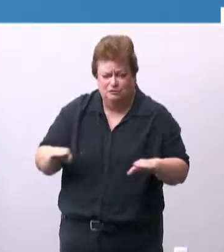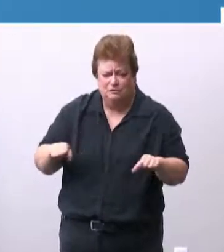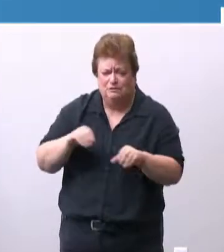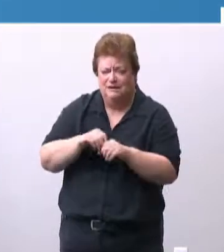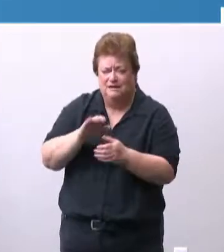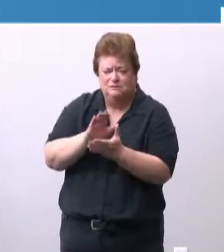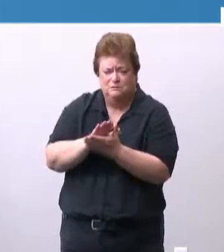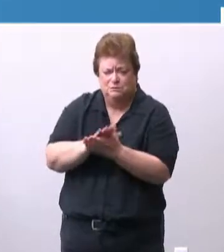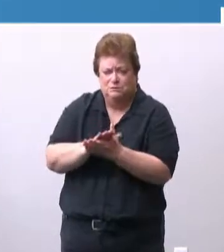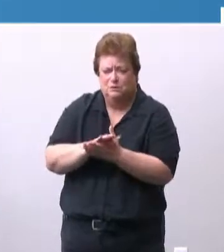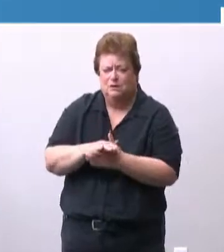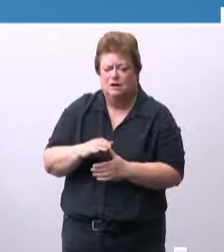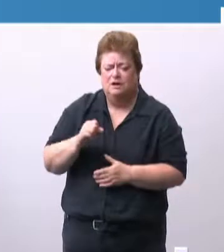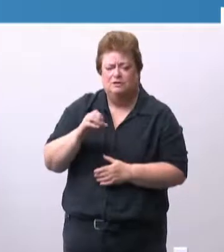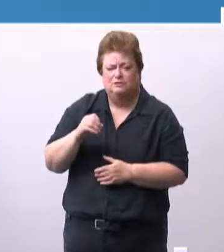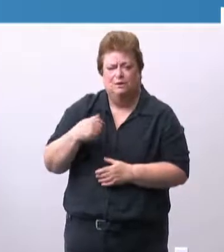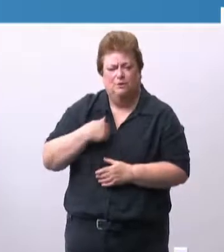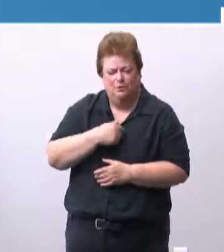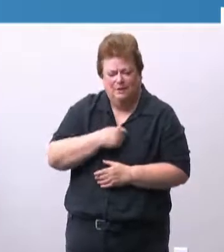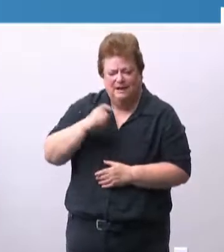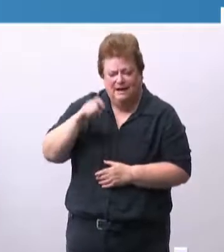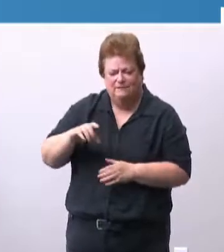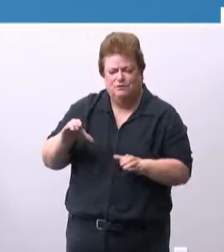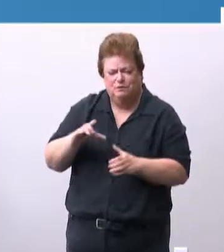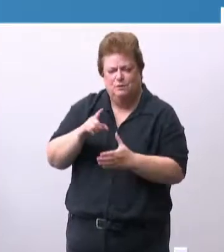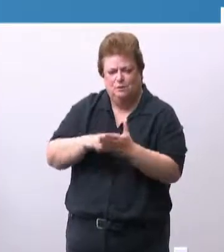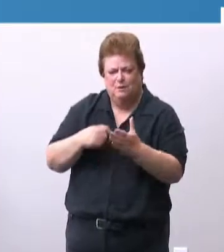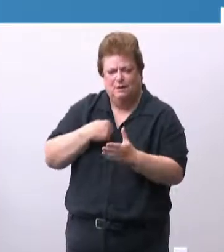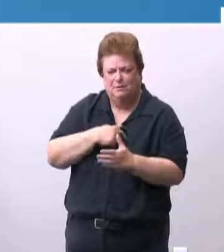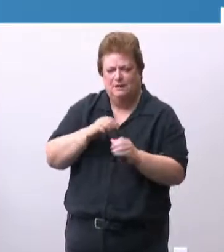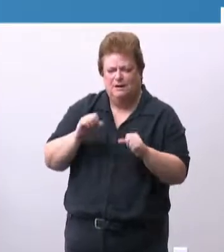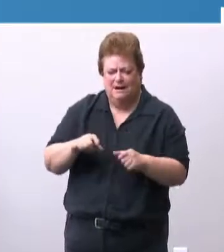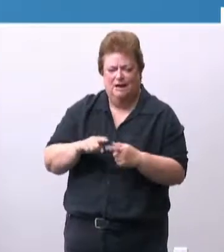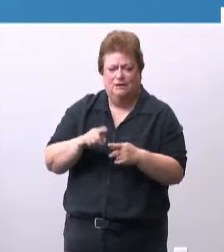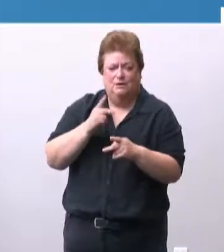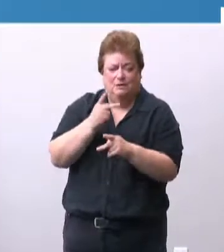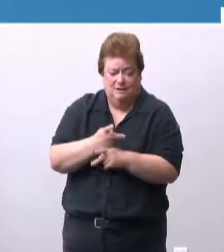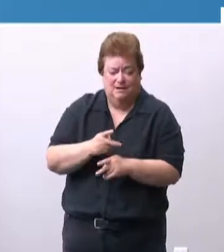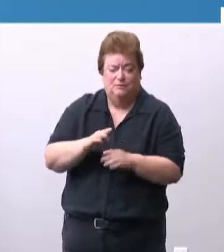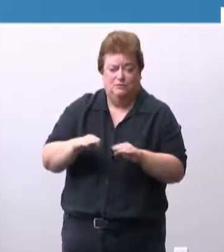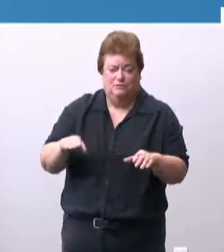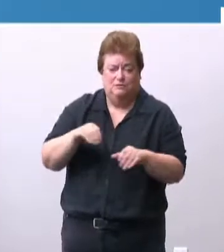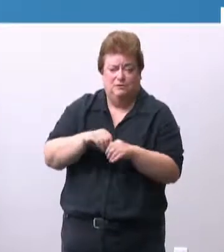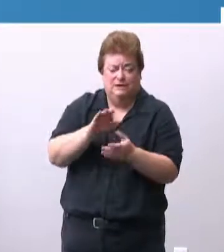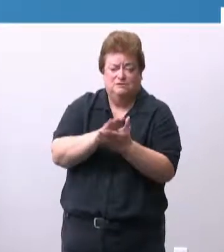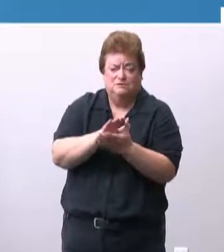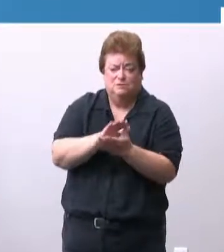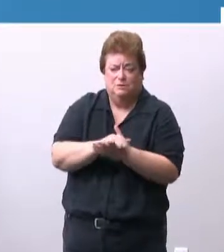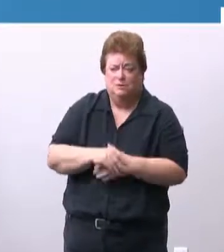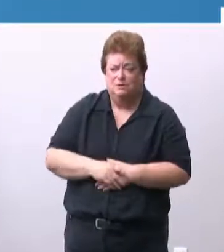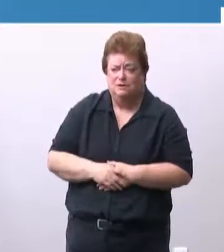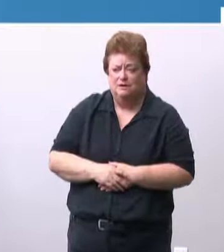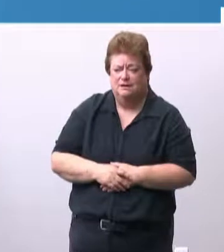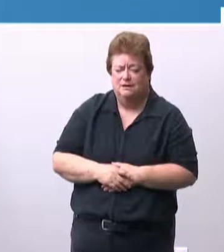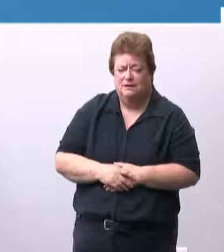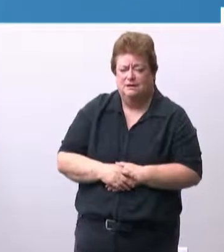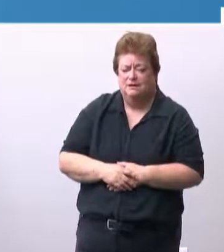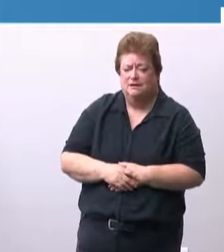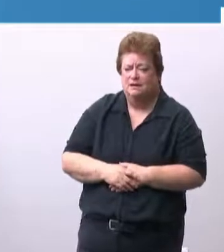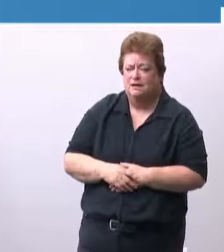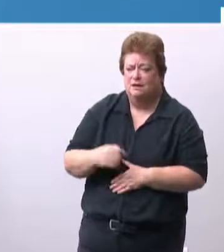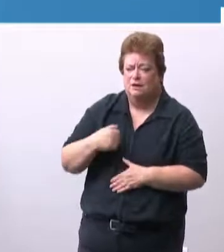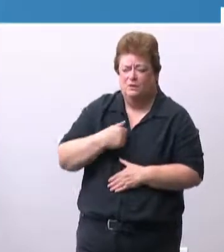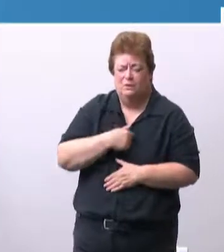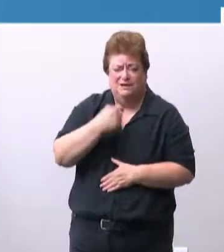all of us to do what we can to keep our students in school because of that in-person experience. And to further articulate that, we